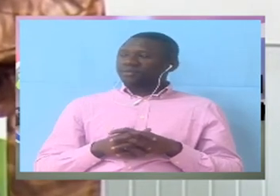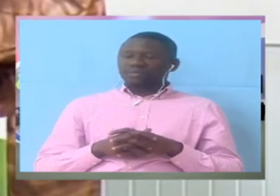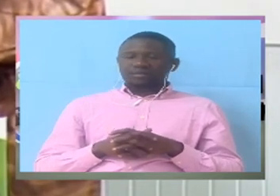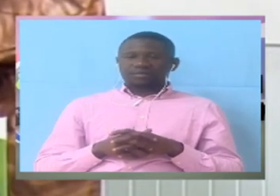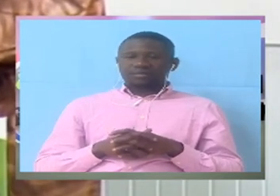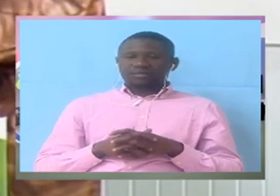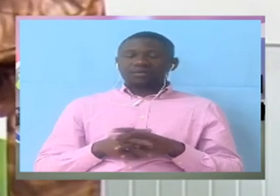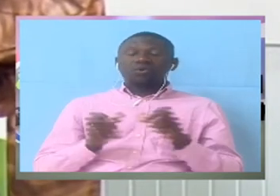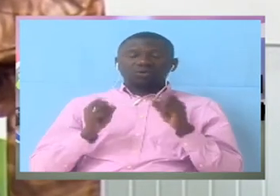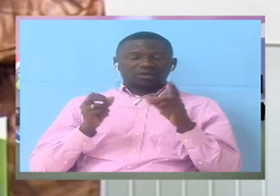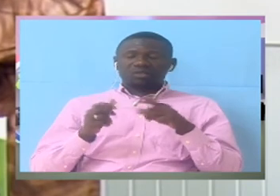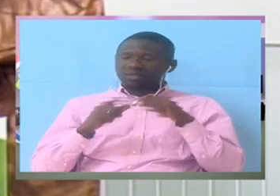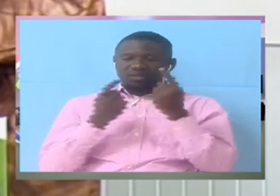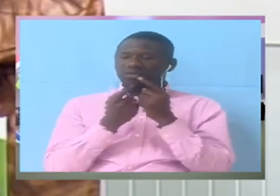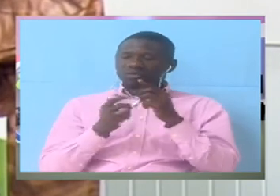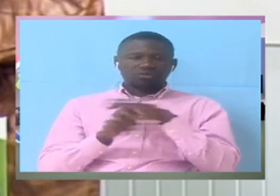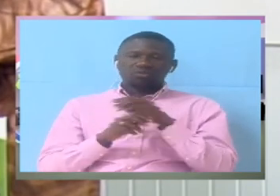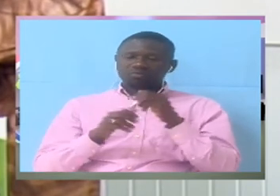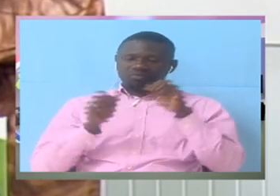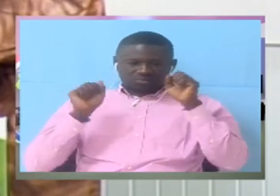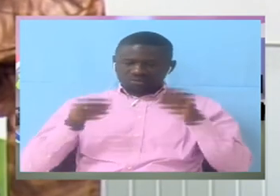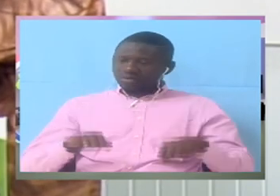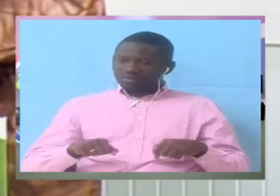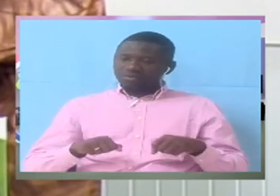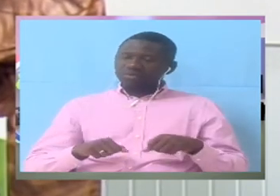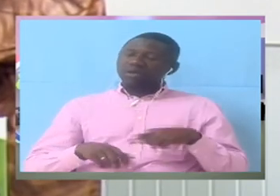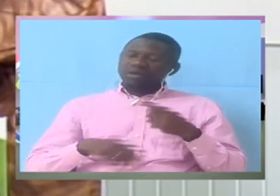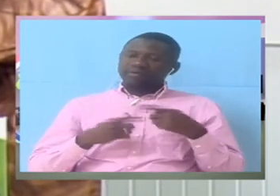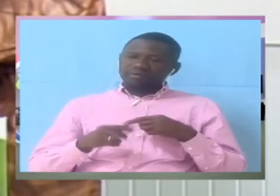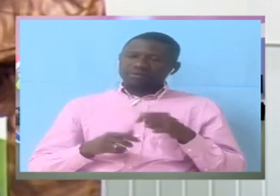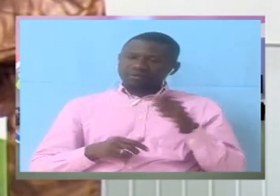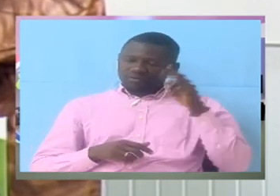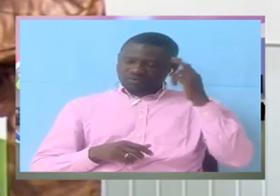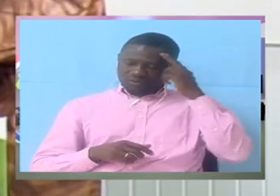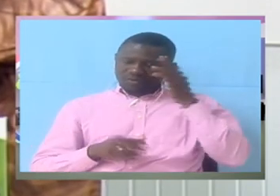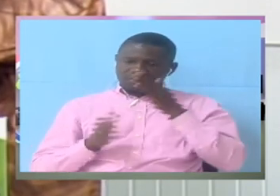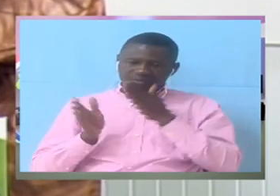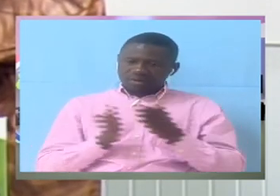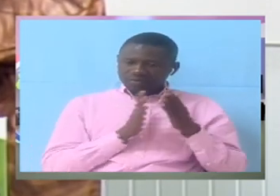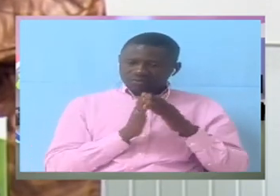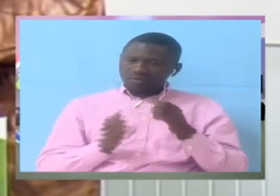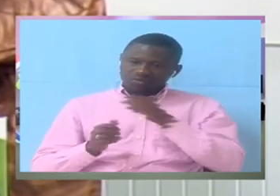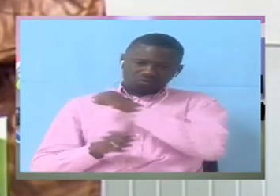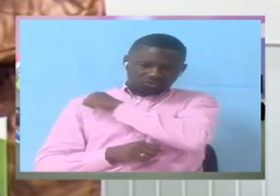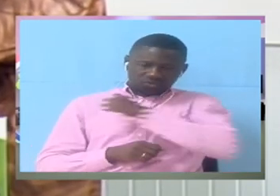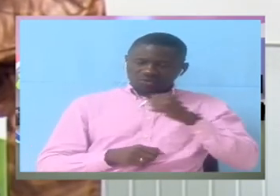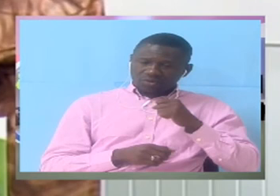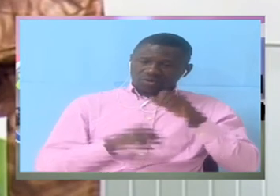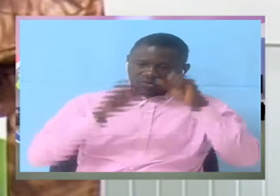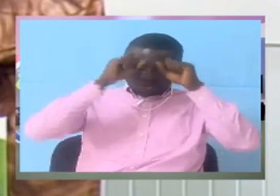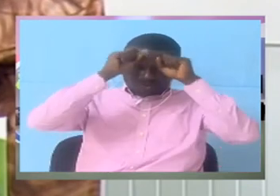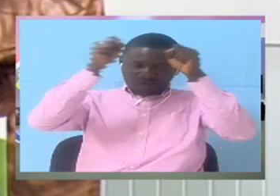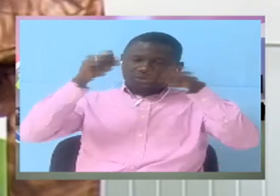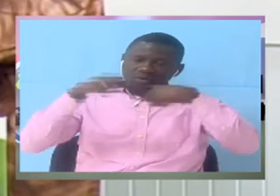Okay, things didn't work out. And you resolved to come and overthrow the government of the Gambia. Ha.